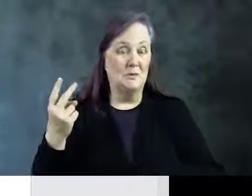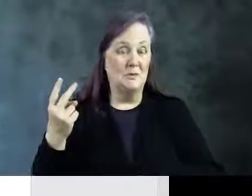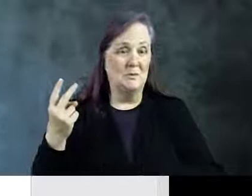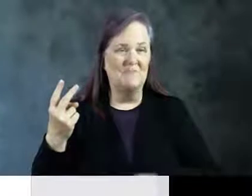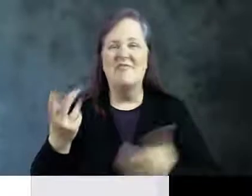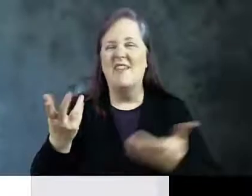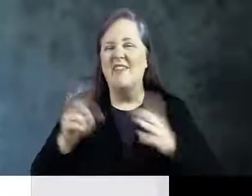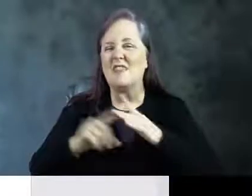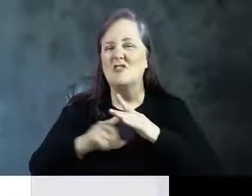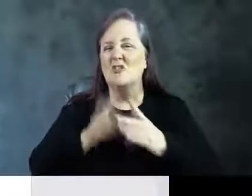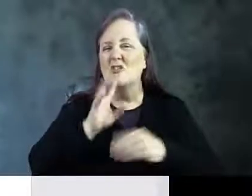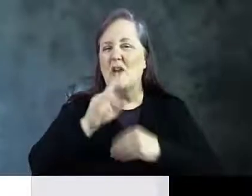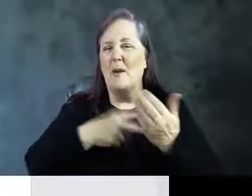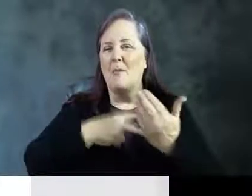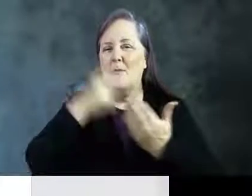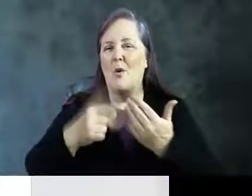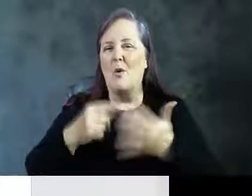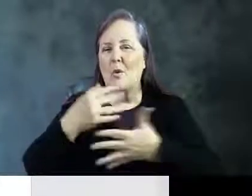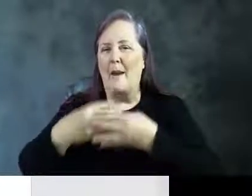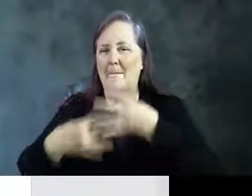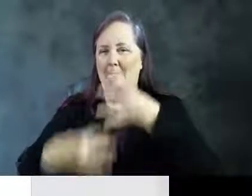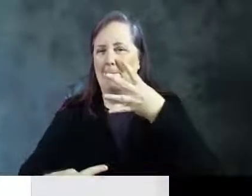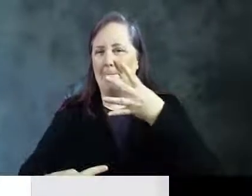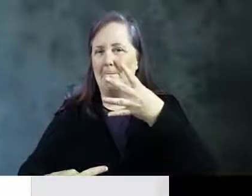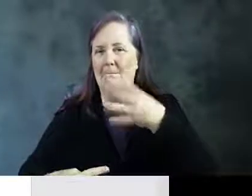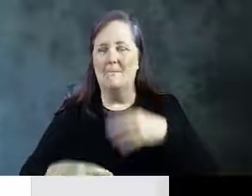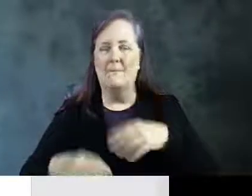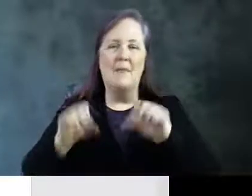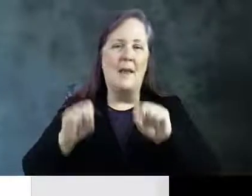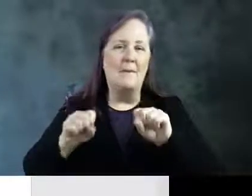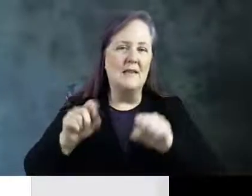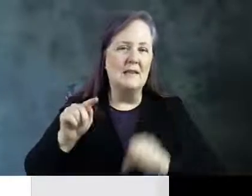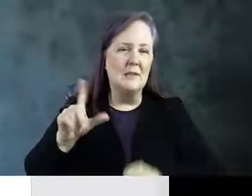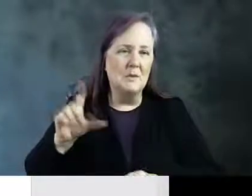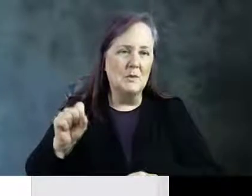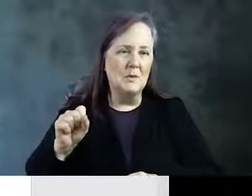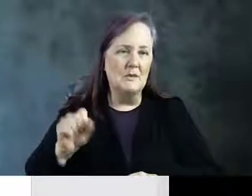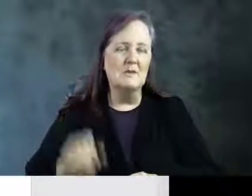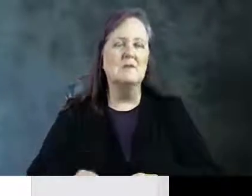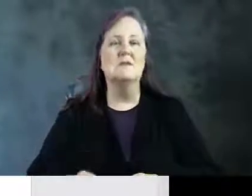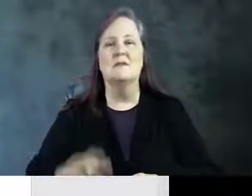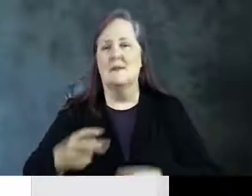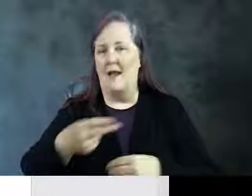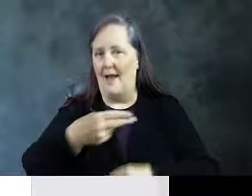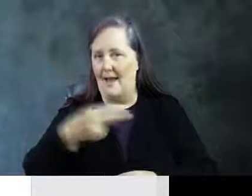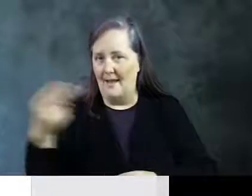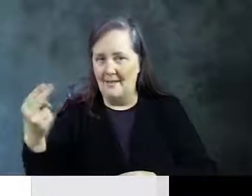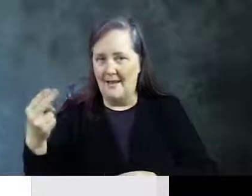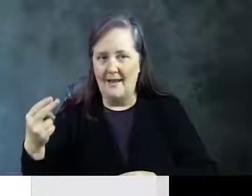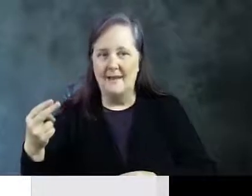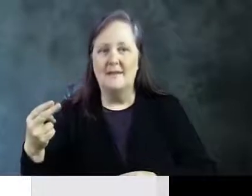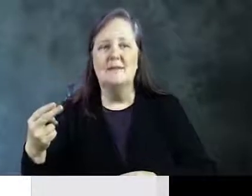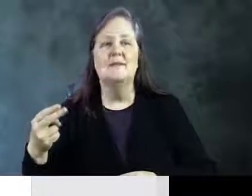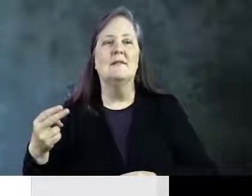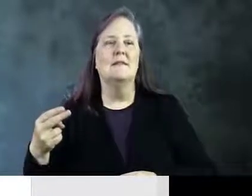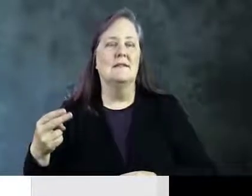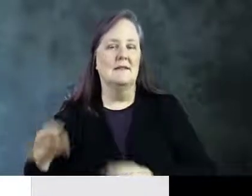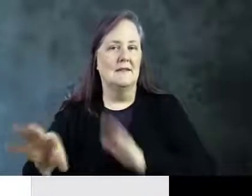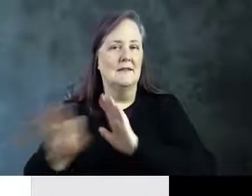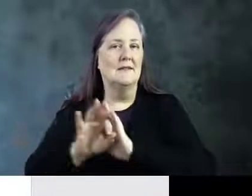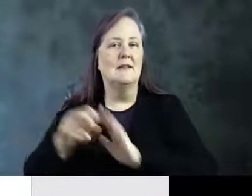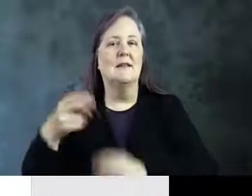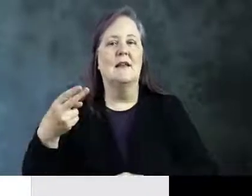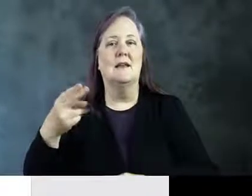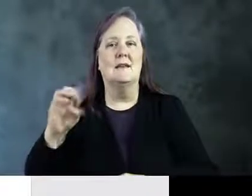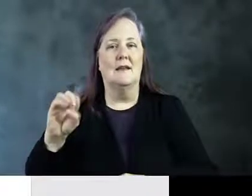our programs, and it says Ability Tools here. I'm going to go ahead and highlight that and select heading